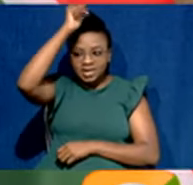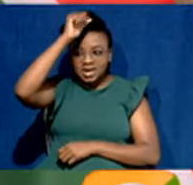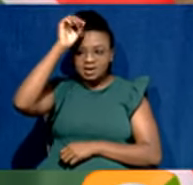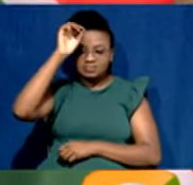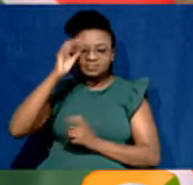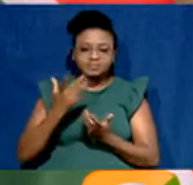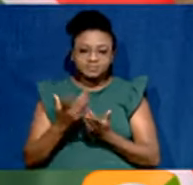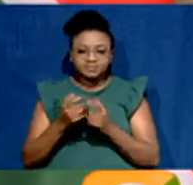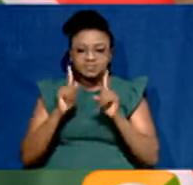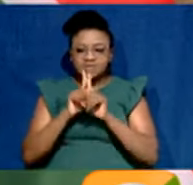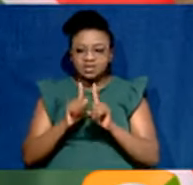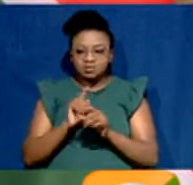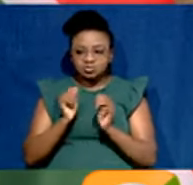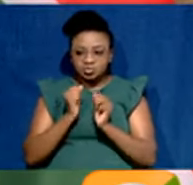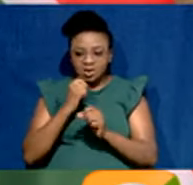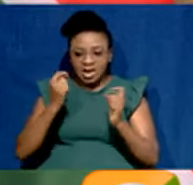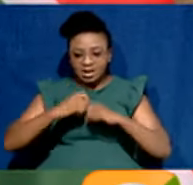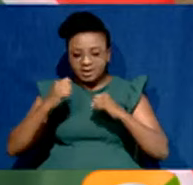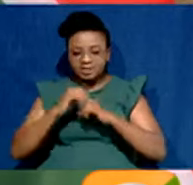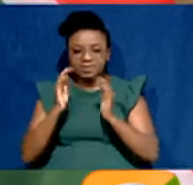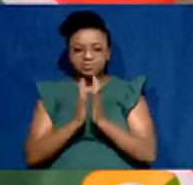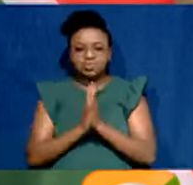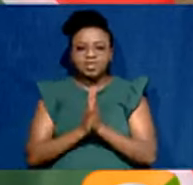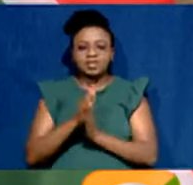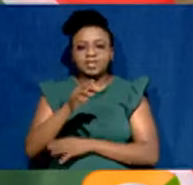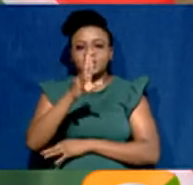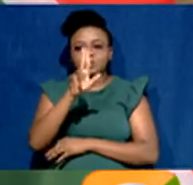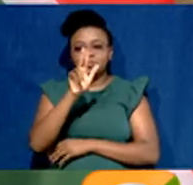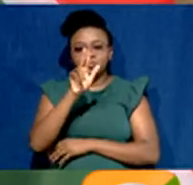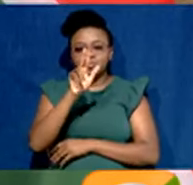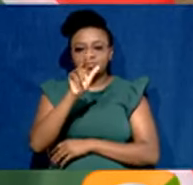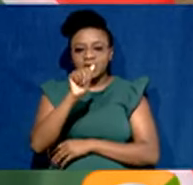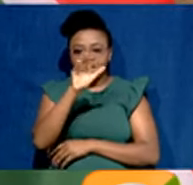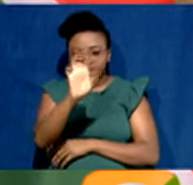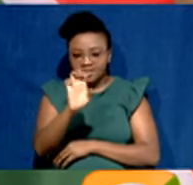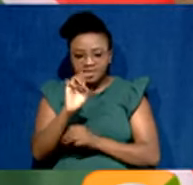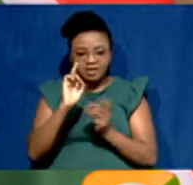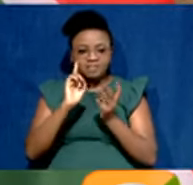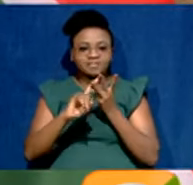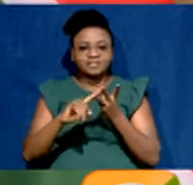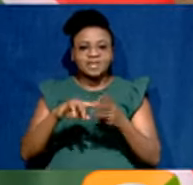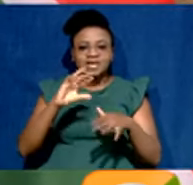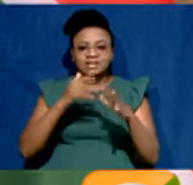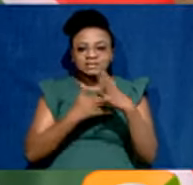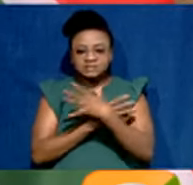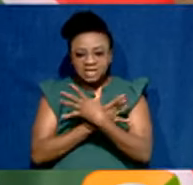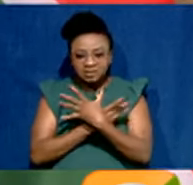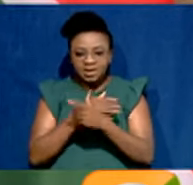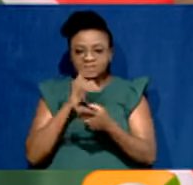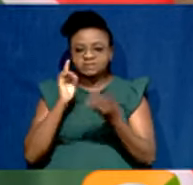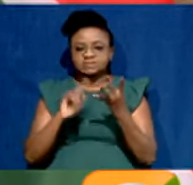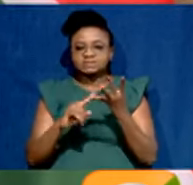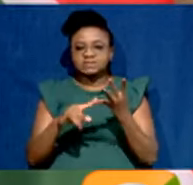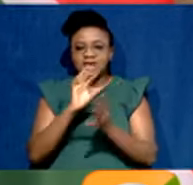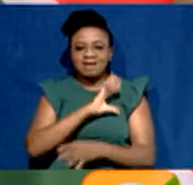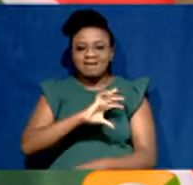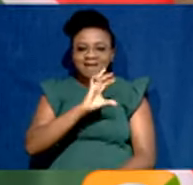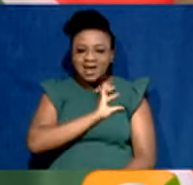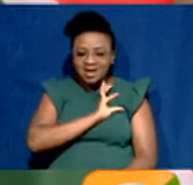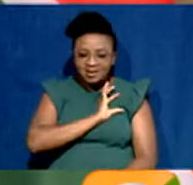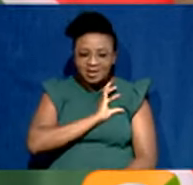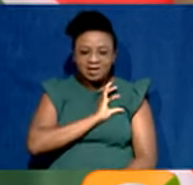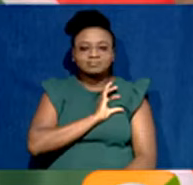with UAE, with Germany, with Canada, and many other countries. We are